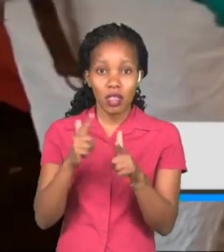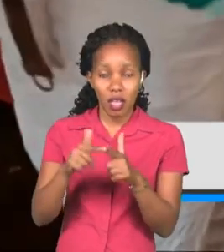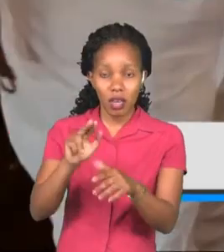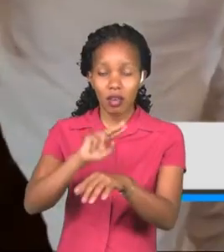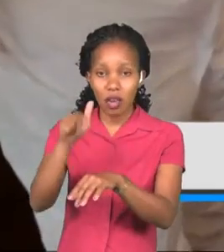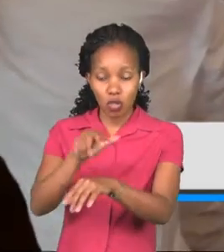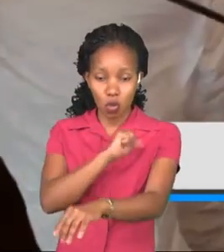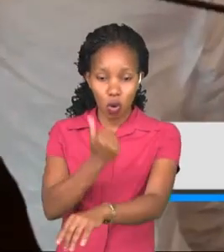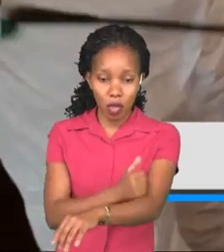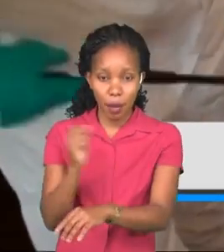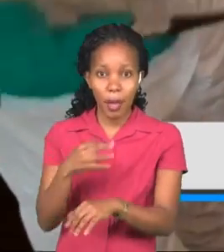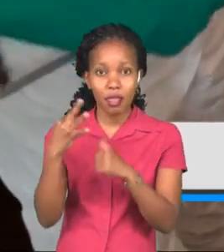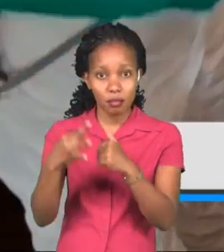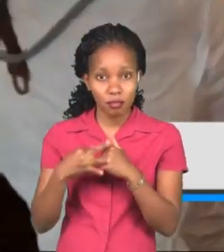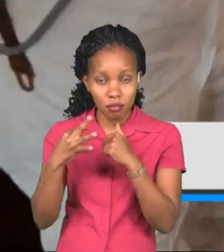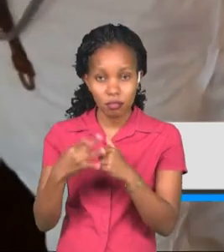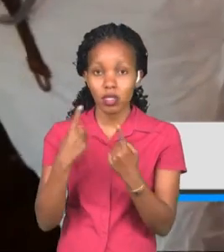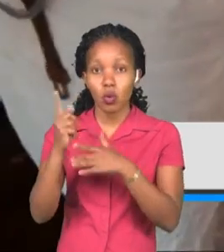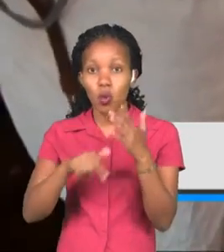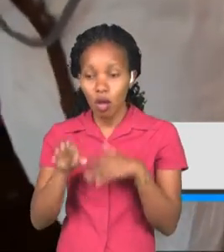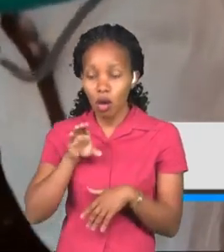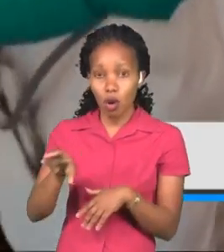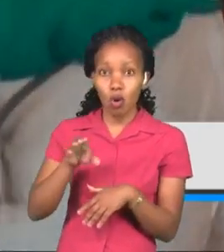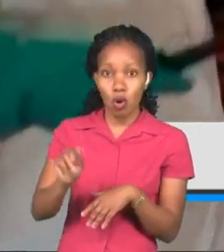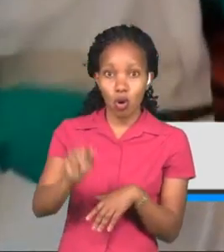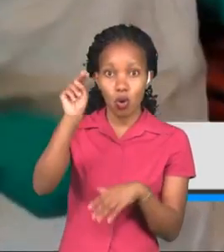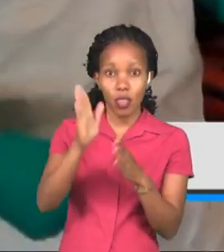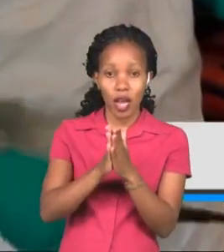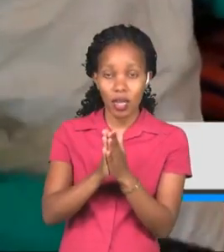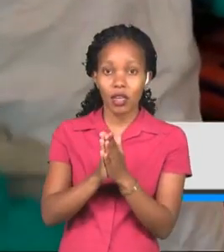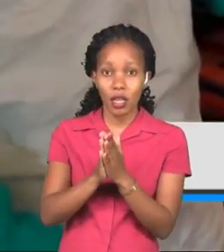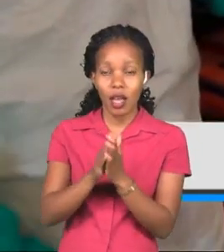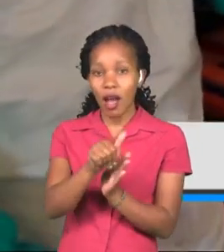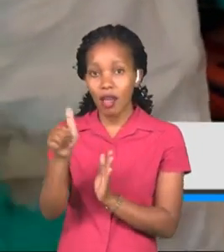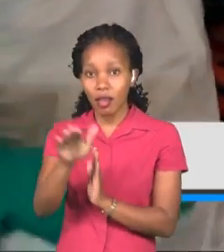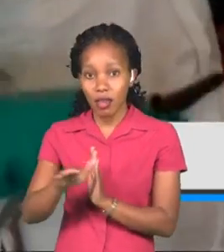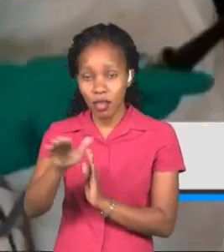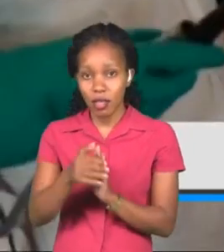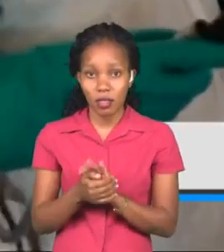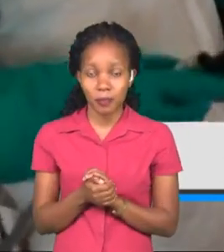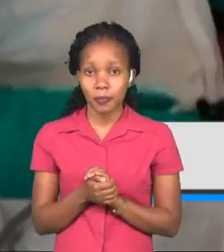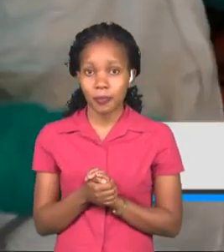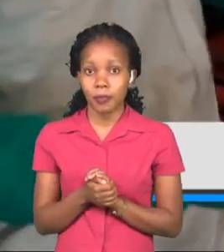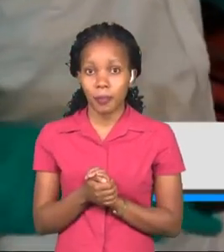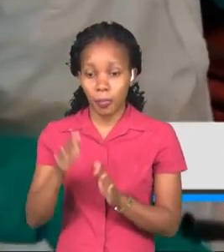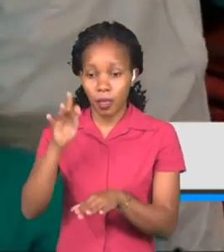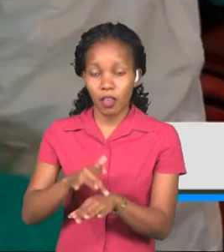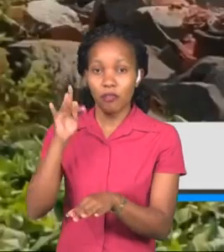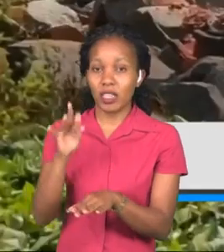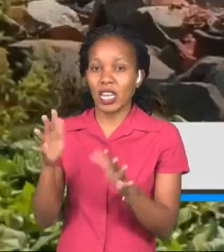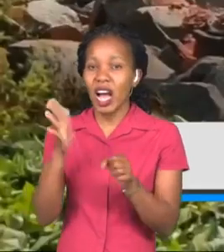in August. It is concentrated in Congo's North Kivu and Ituri provinces. It has already infected at